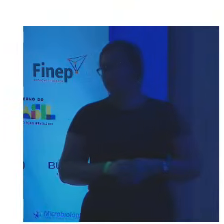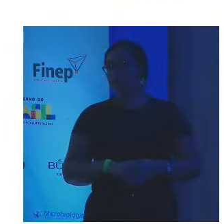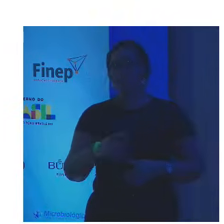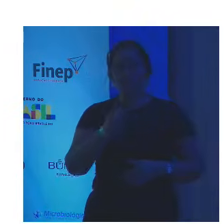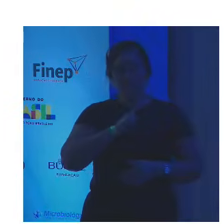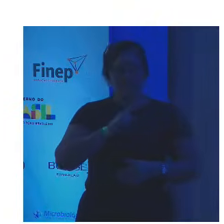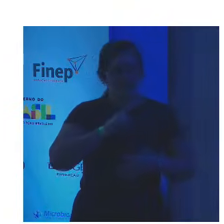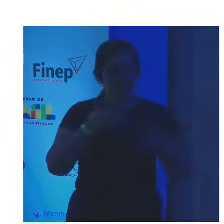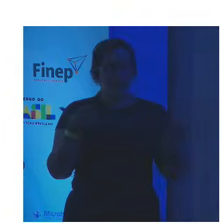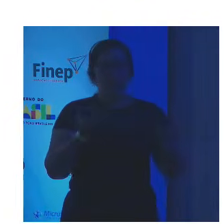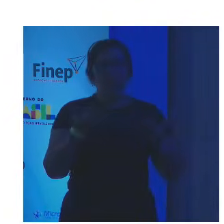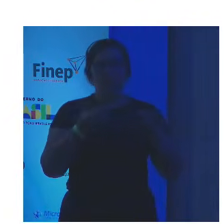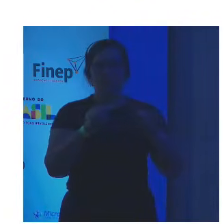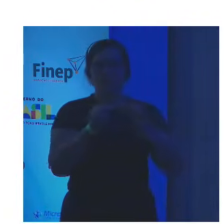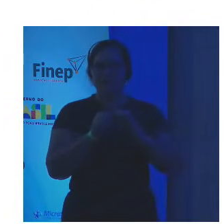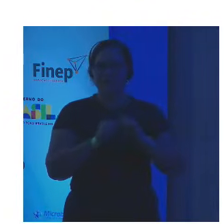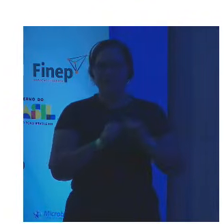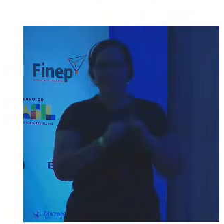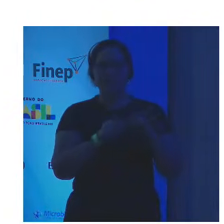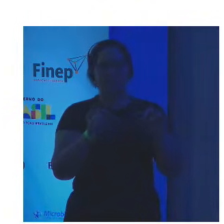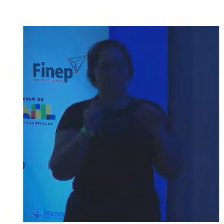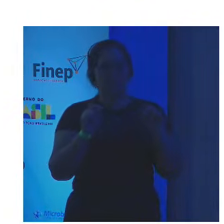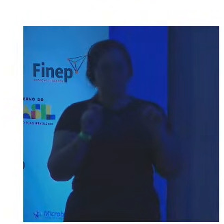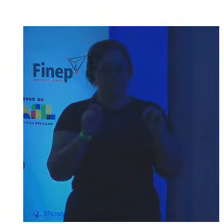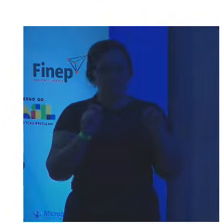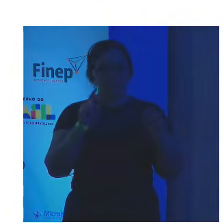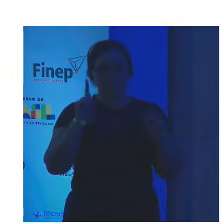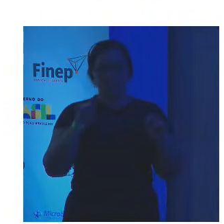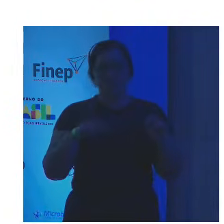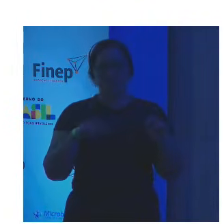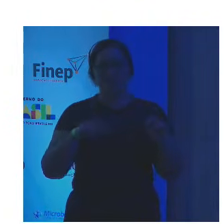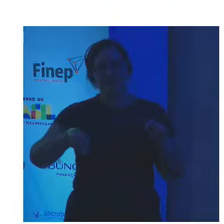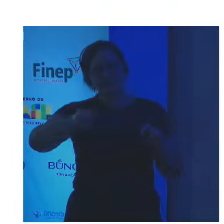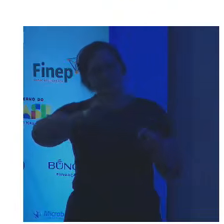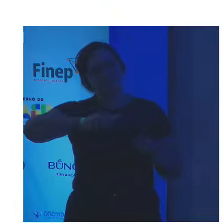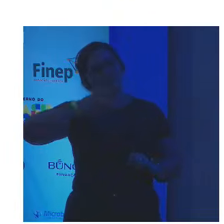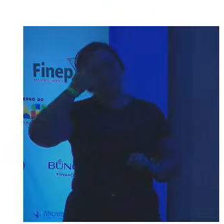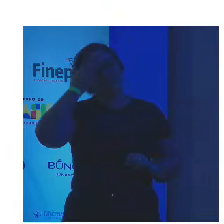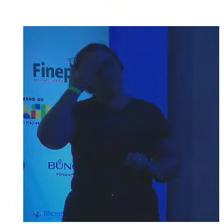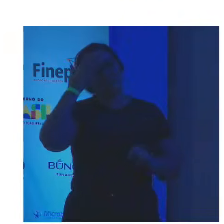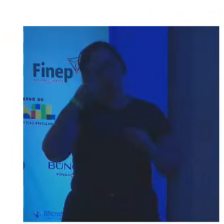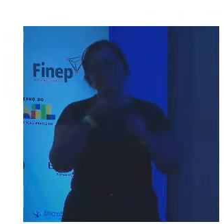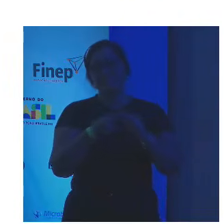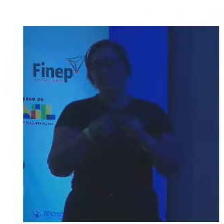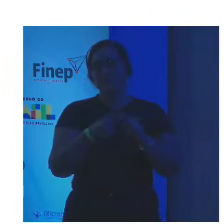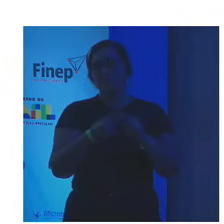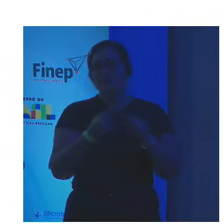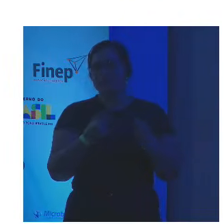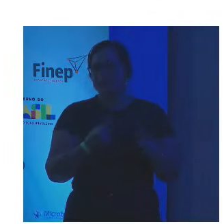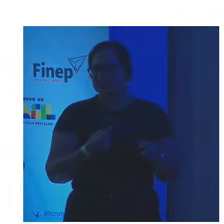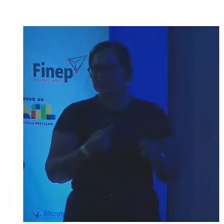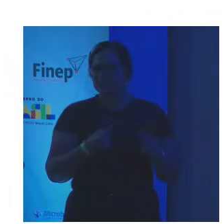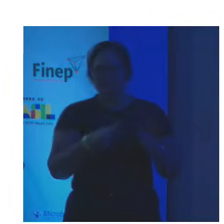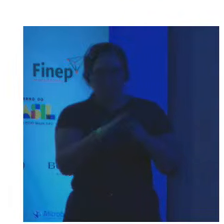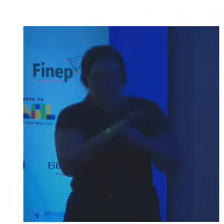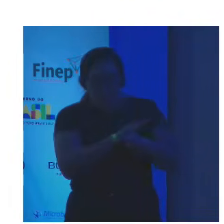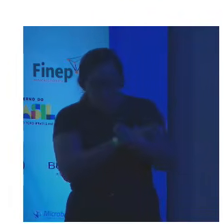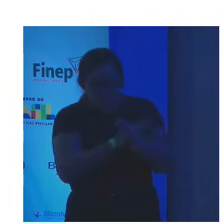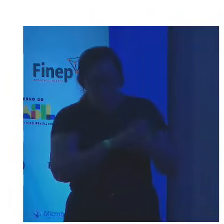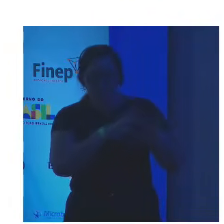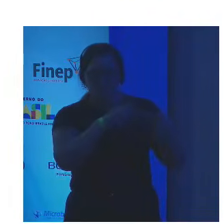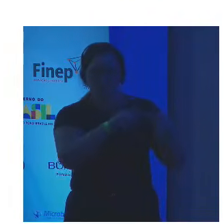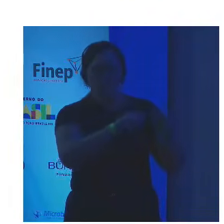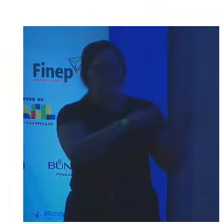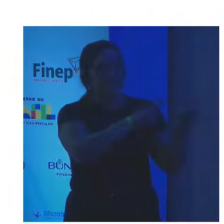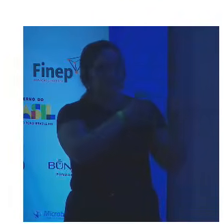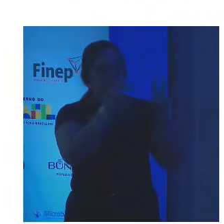now doing, and I think that is something that you should know, because we are inviting other disciplines. So we will, every